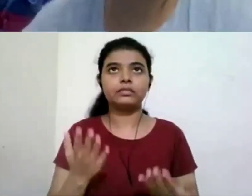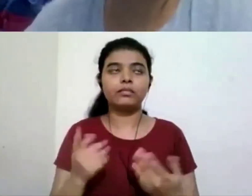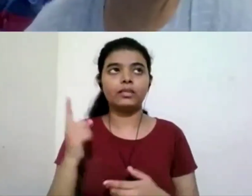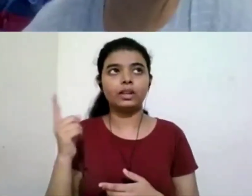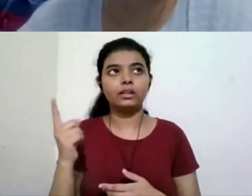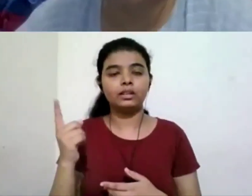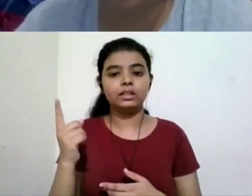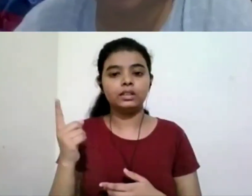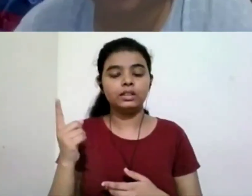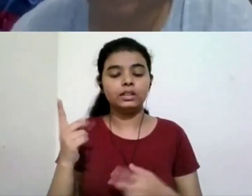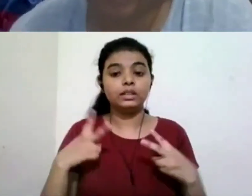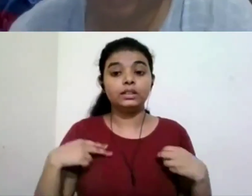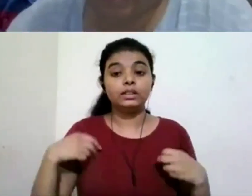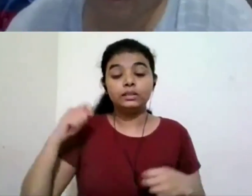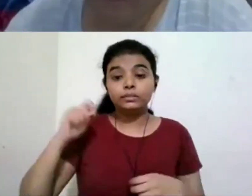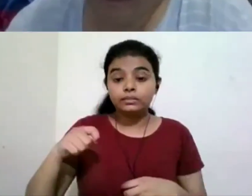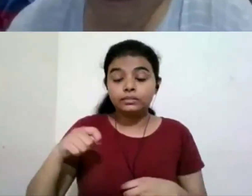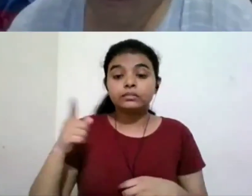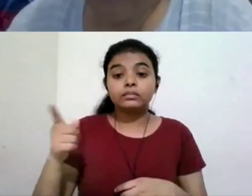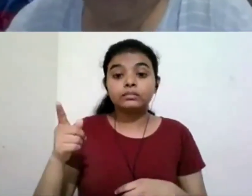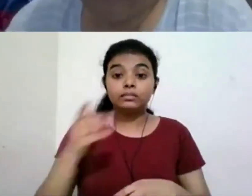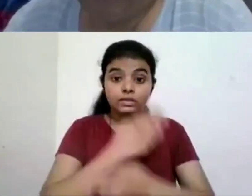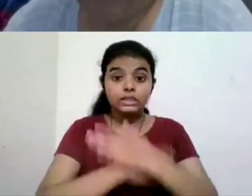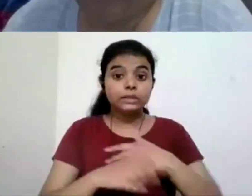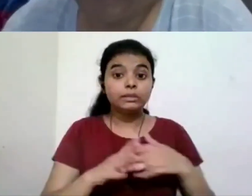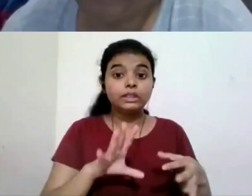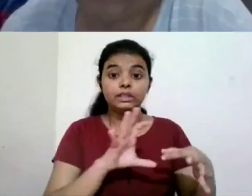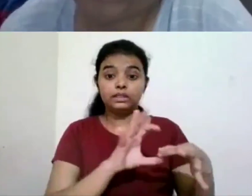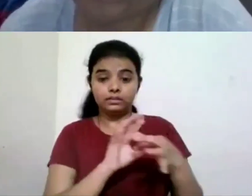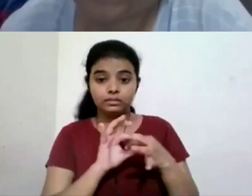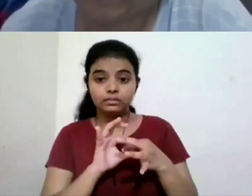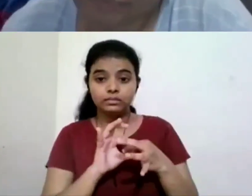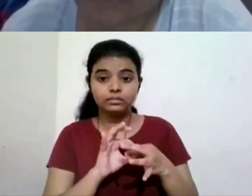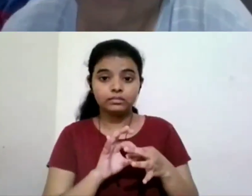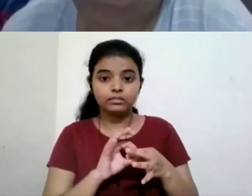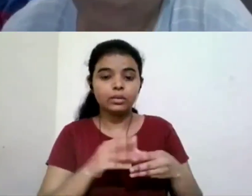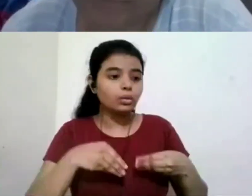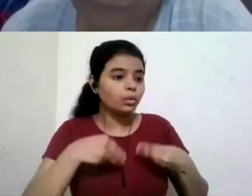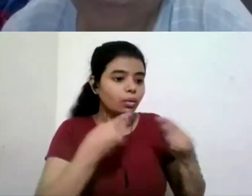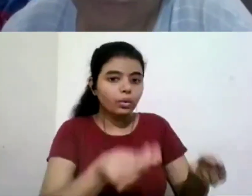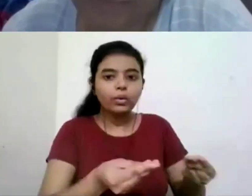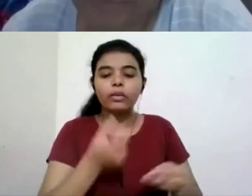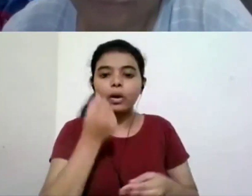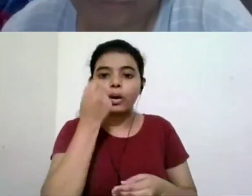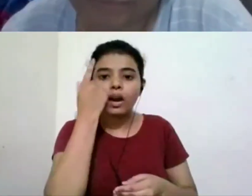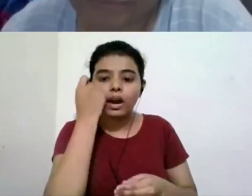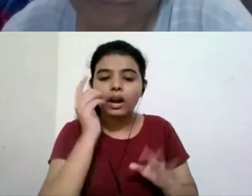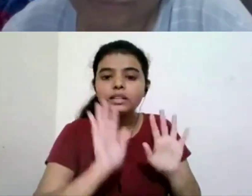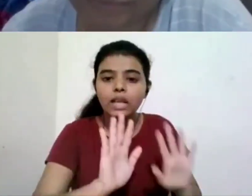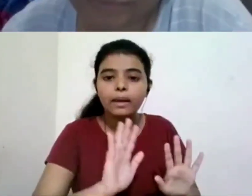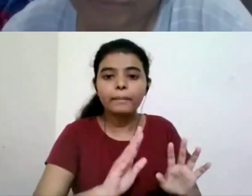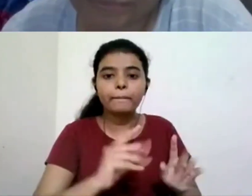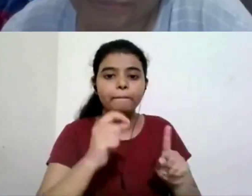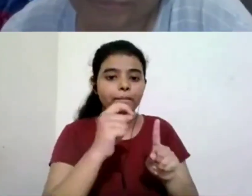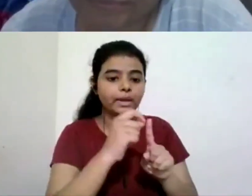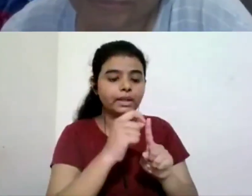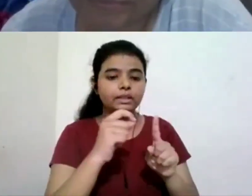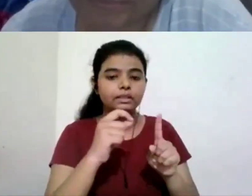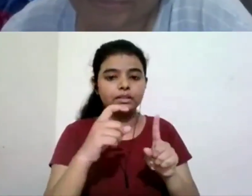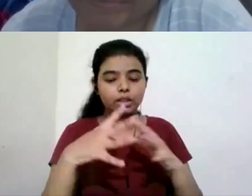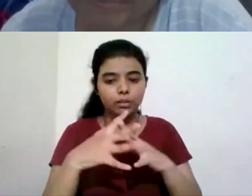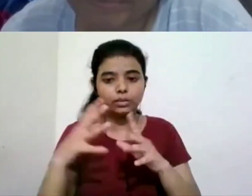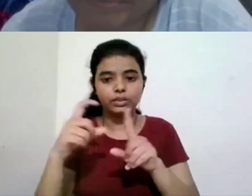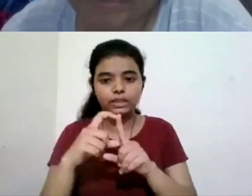which was a judgment that upholds disability rights. It gives a favorable interpretation to the PWD Act. And in